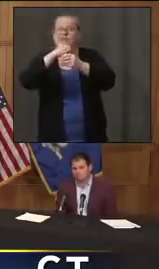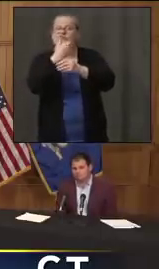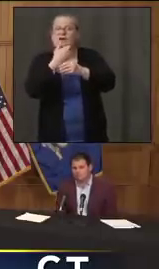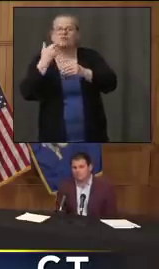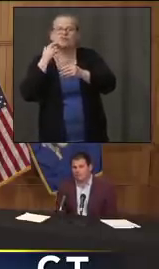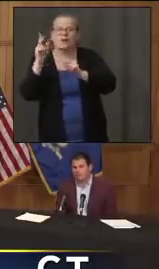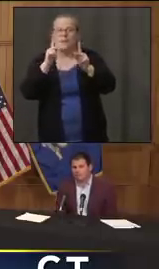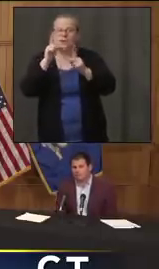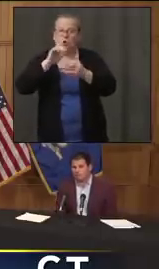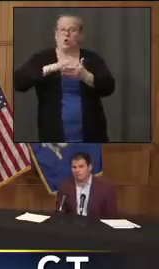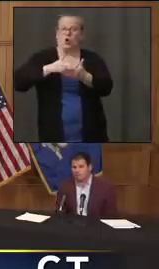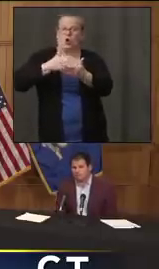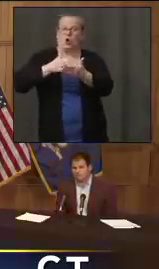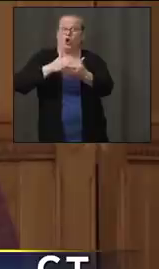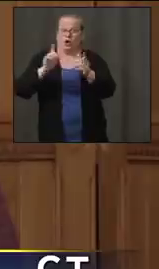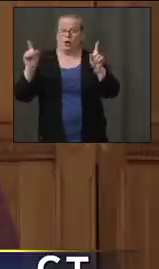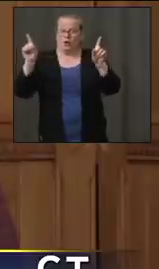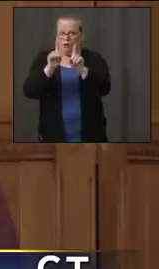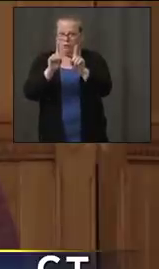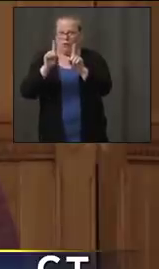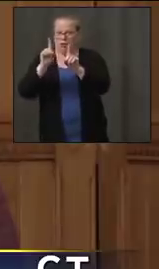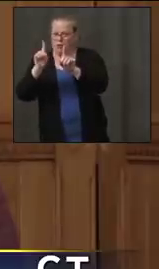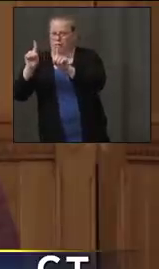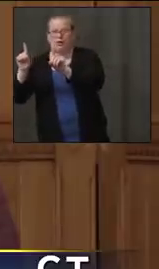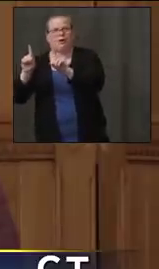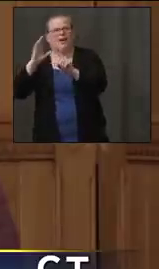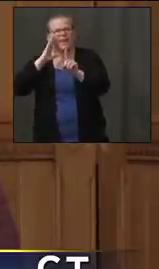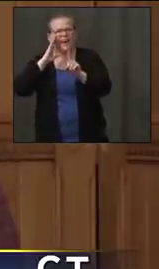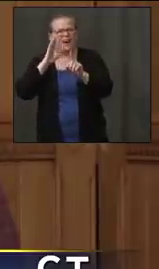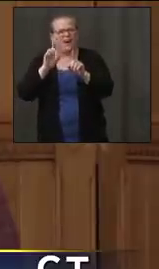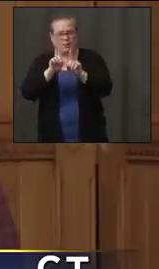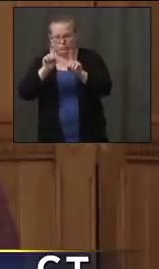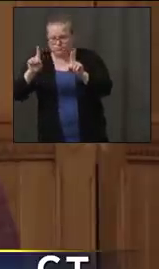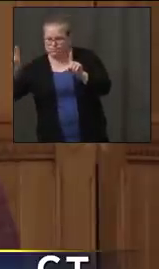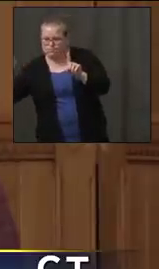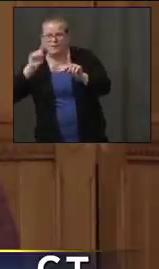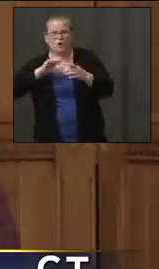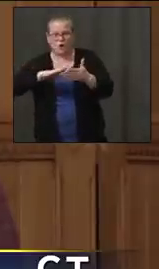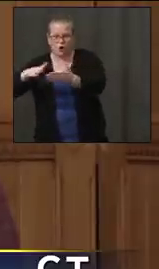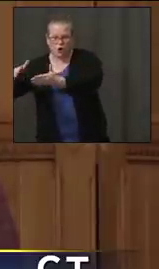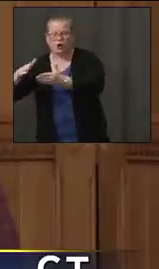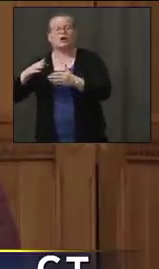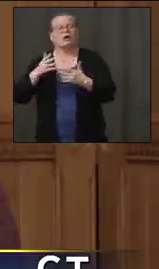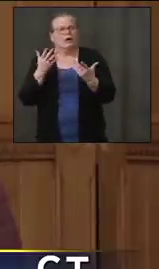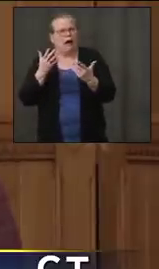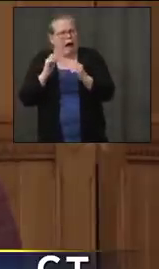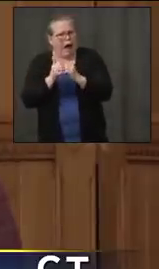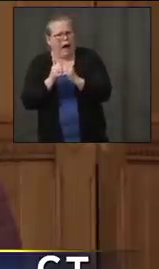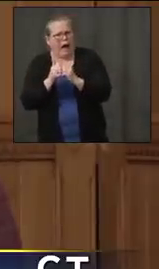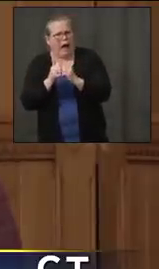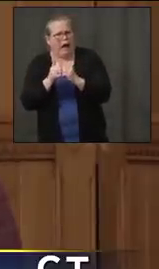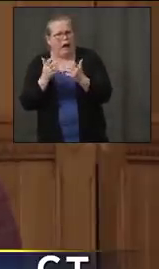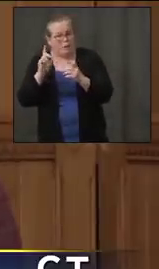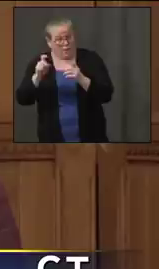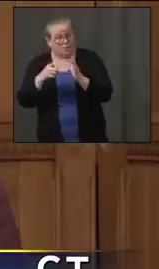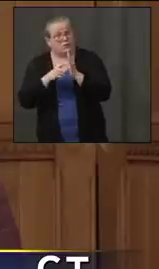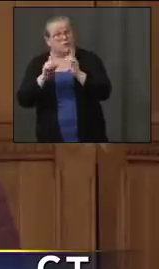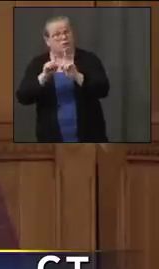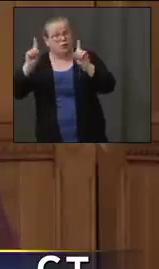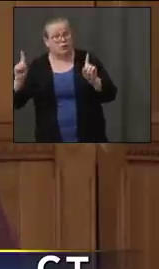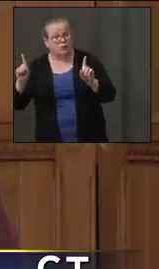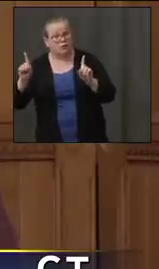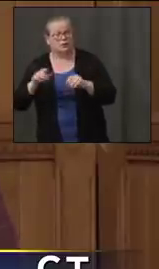food. Yeah, we're very focused on employee safety in particular here. As the governor mentioned, we had many